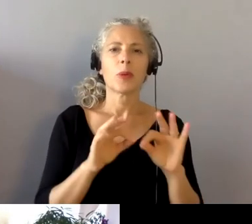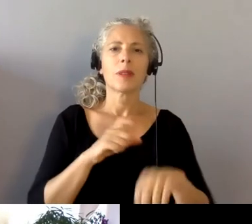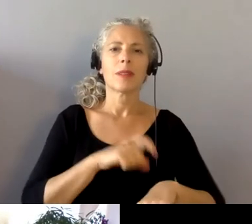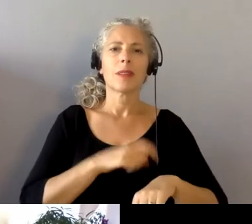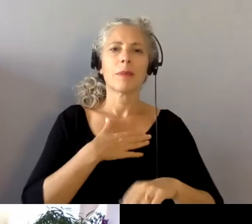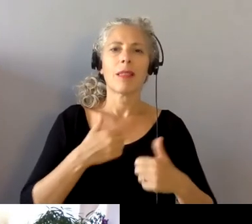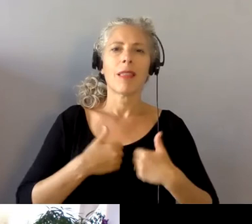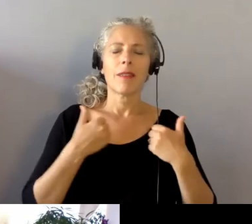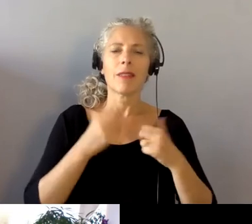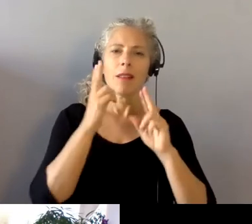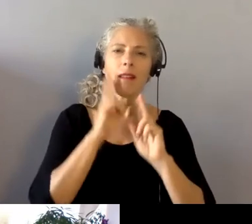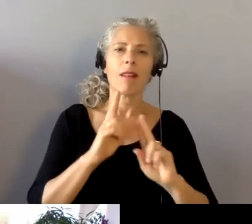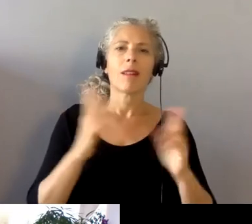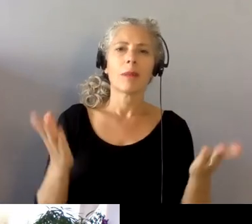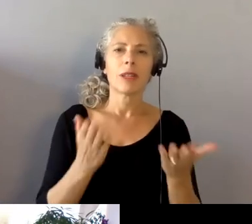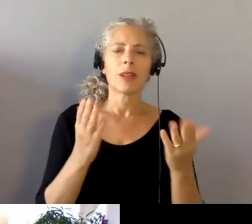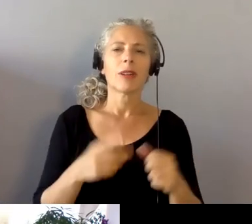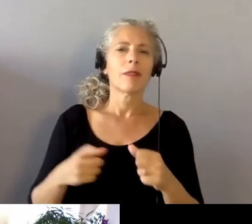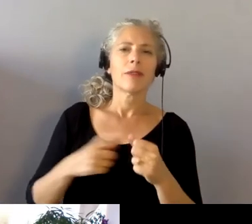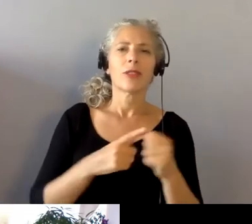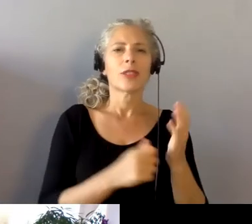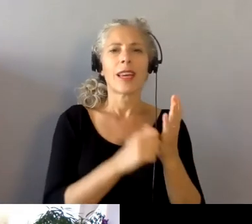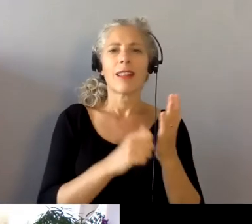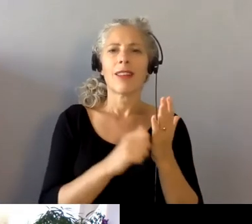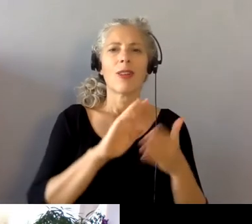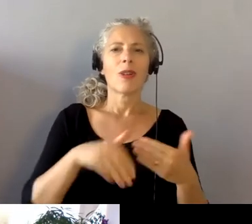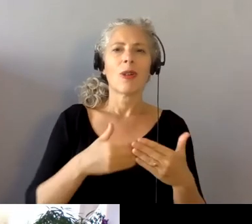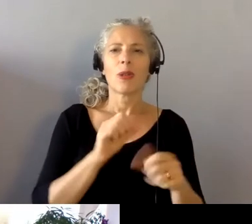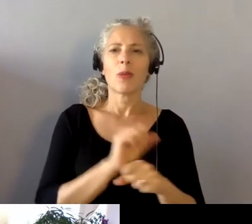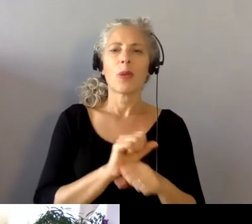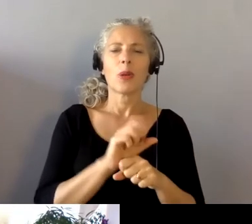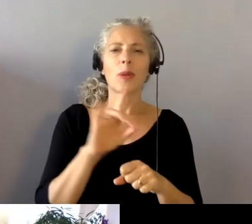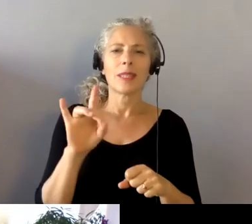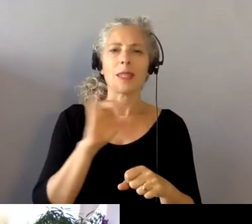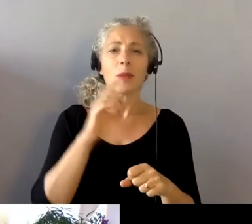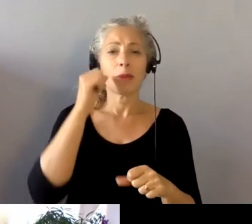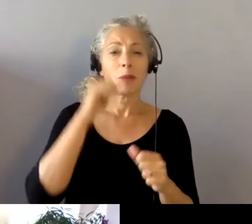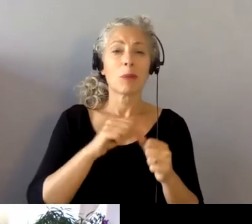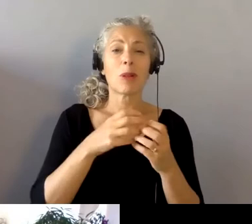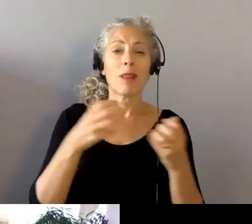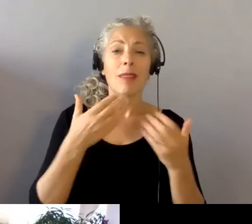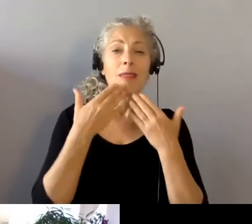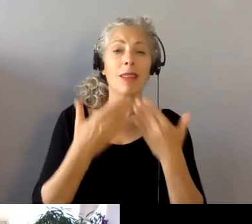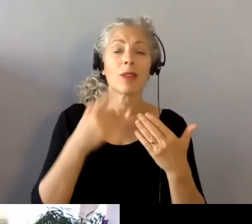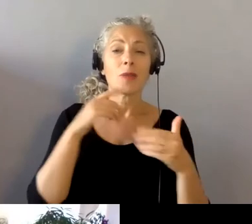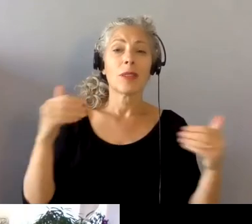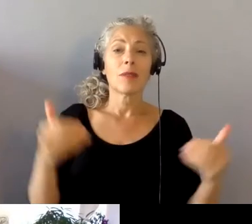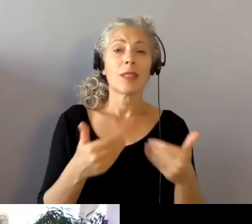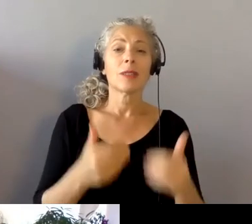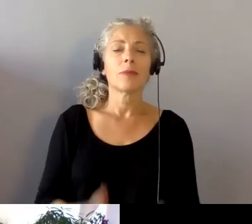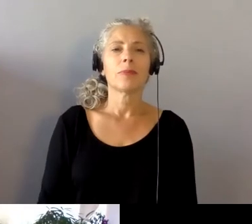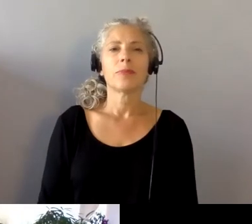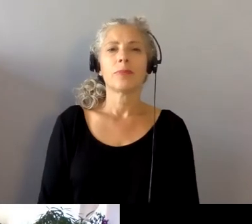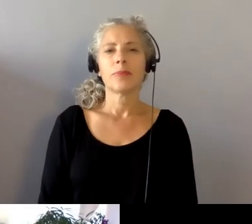it's a super honor to be here. Our first catalog and all that work we did was really memorable. So thank you for the invitation. Oh,